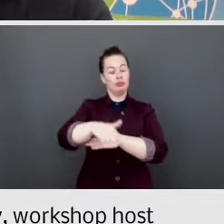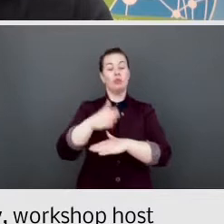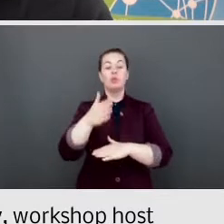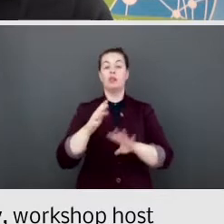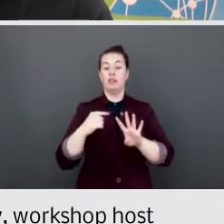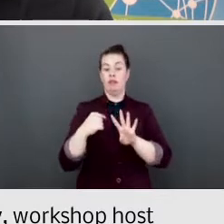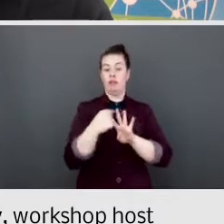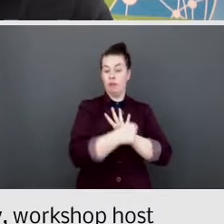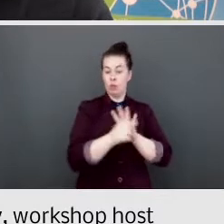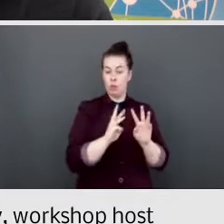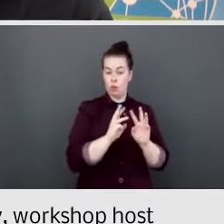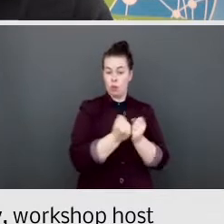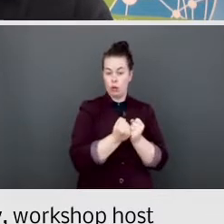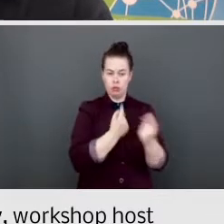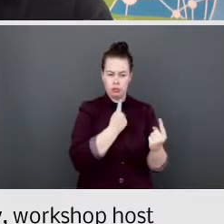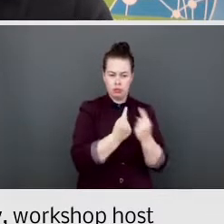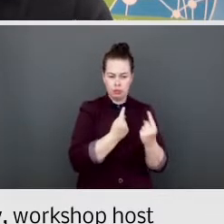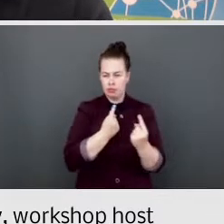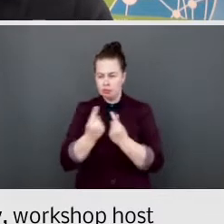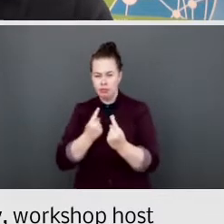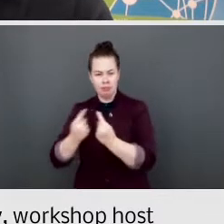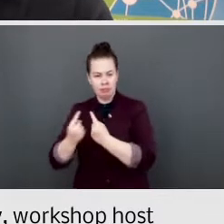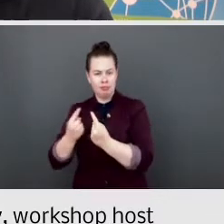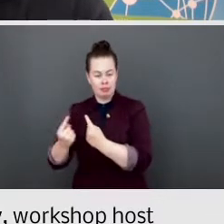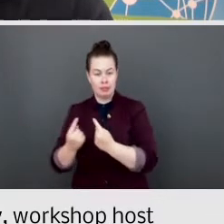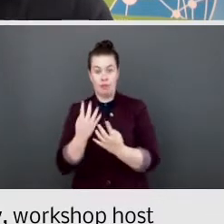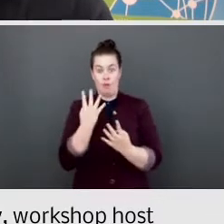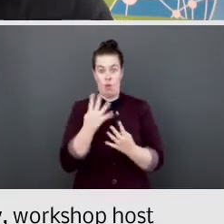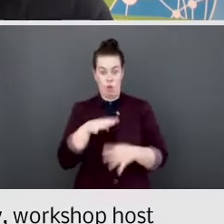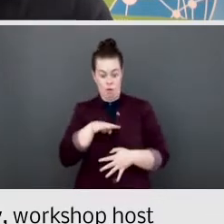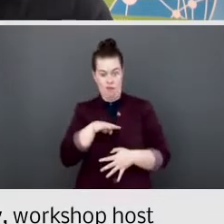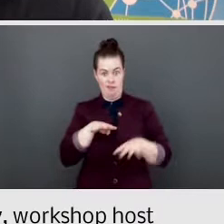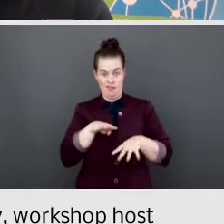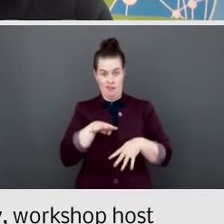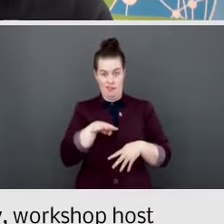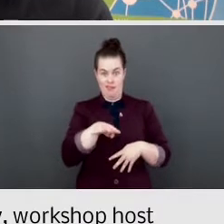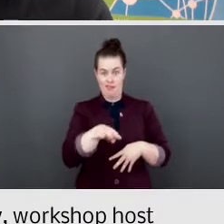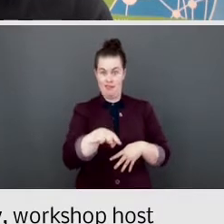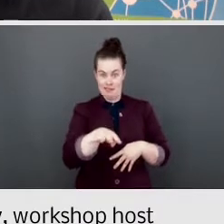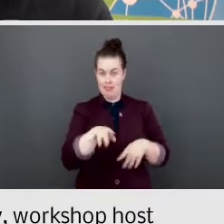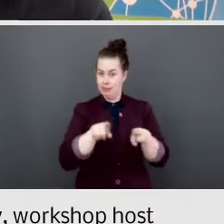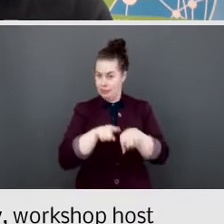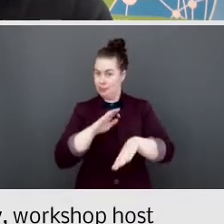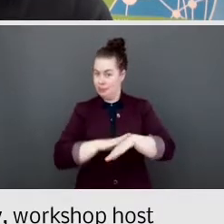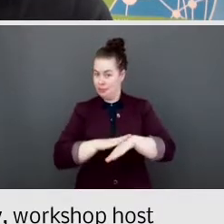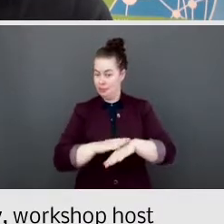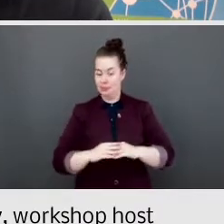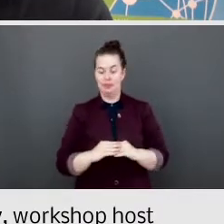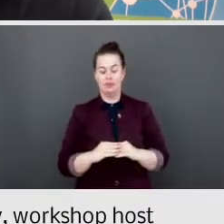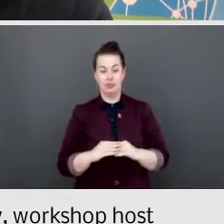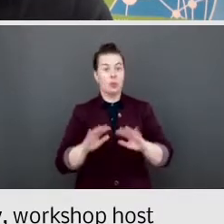will engage in 4 interactive workshops run in 4 parallel sessions on the Zoom